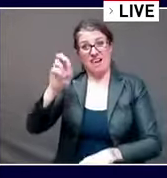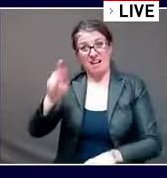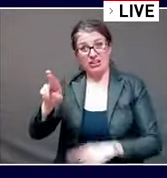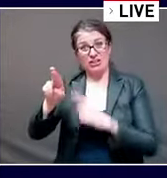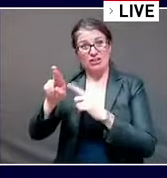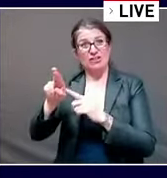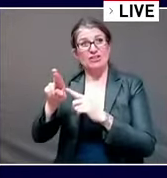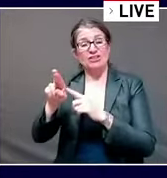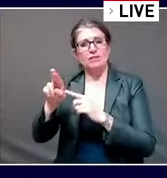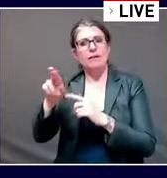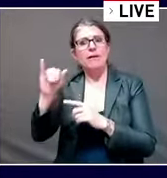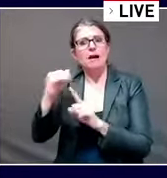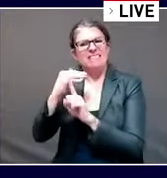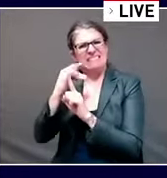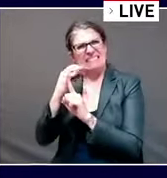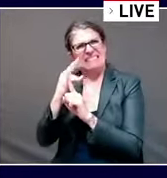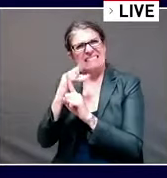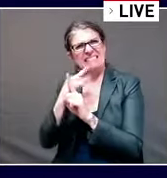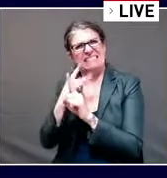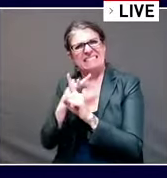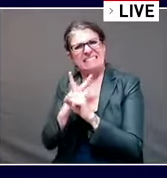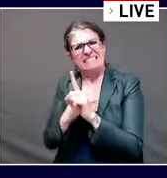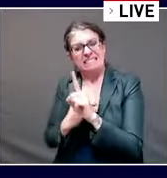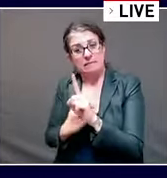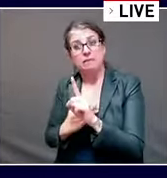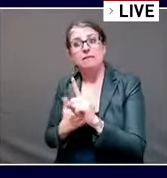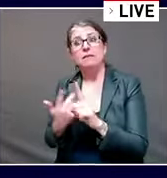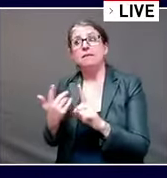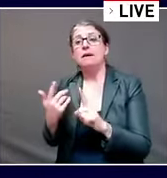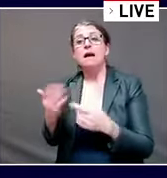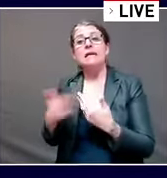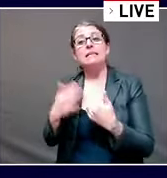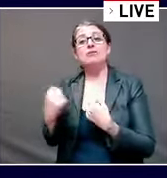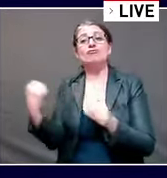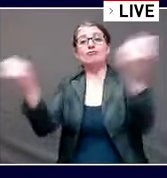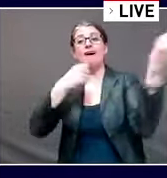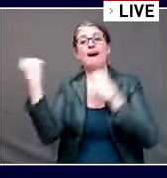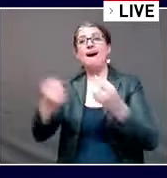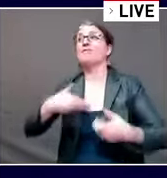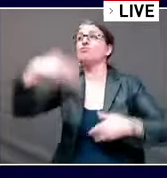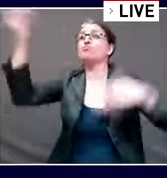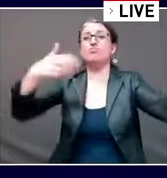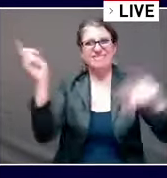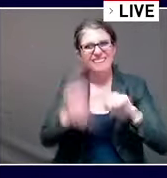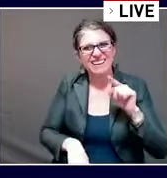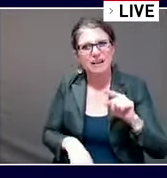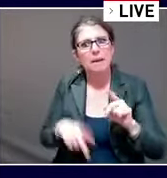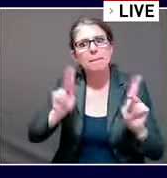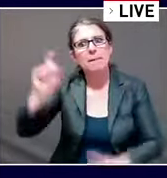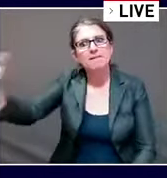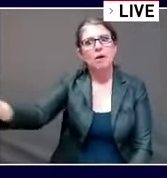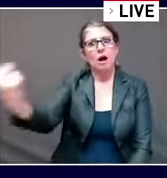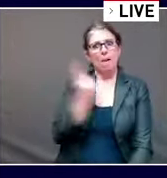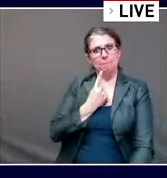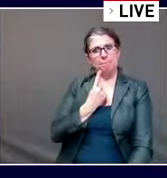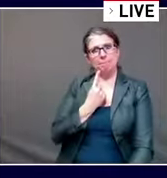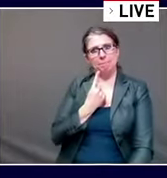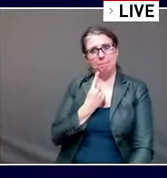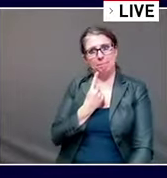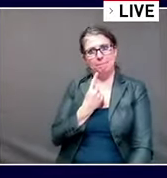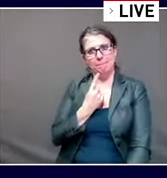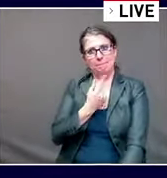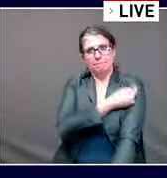Moderna vaccine, we can bring the vaccine to people. So when we think about places in Maine where that ultra cold storage capacity may